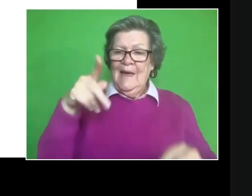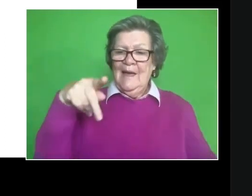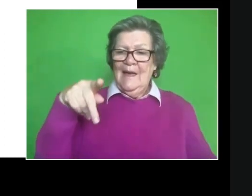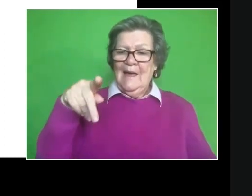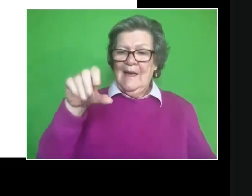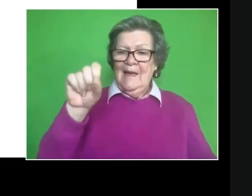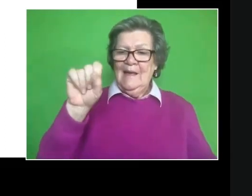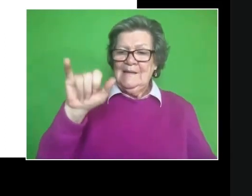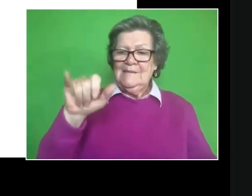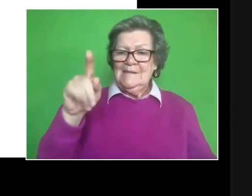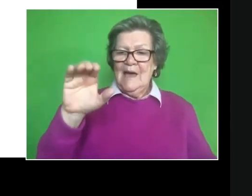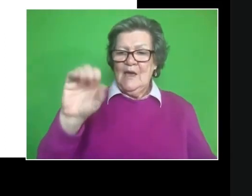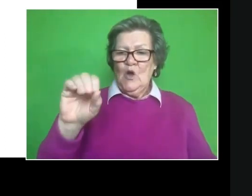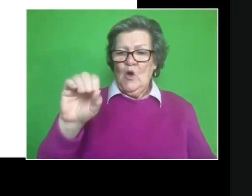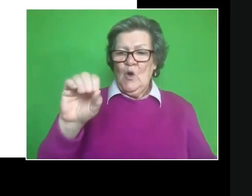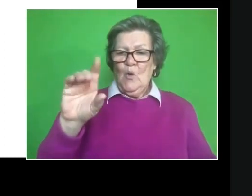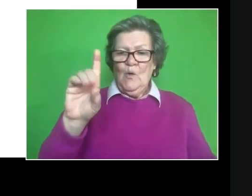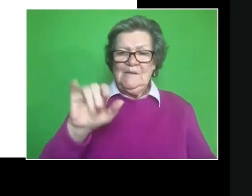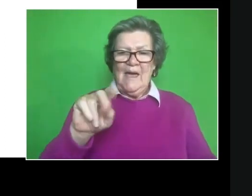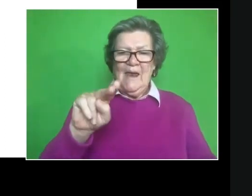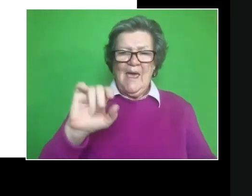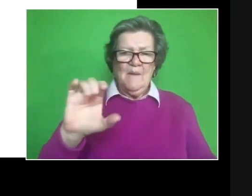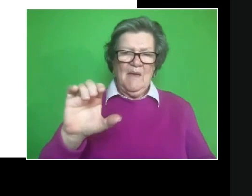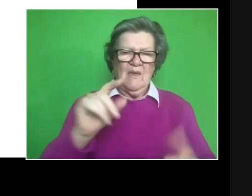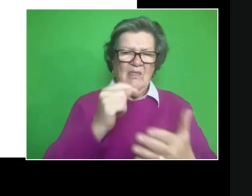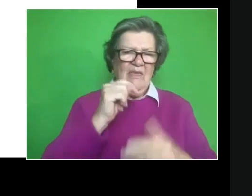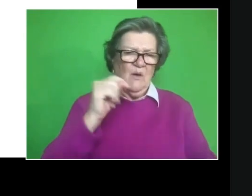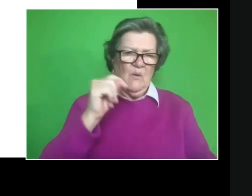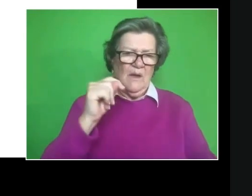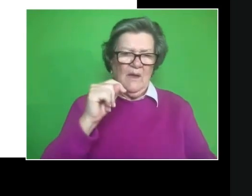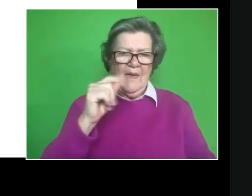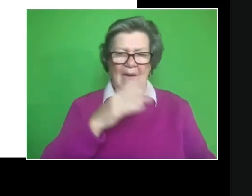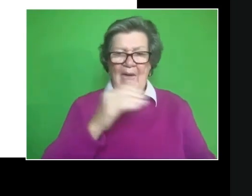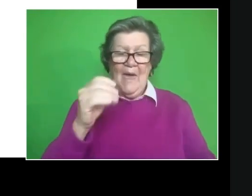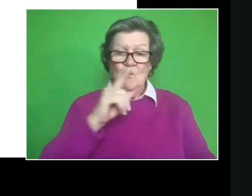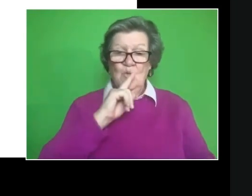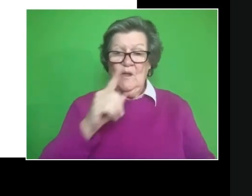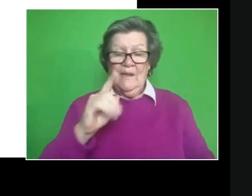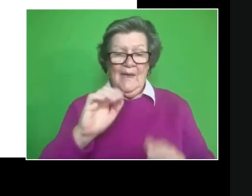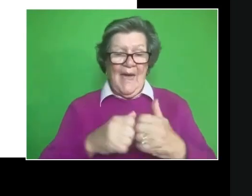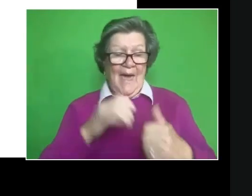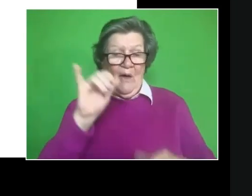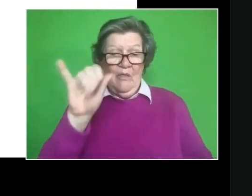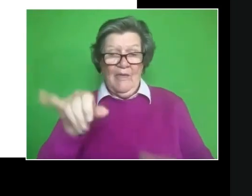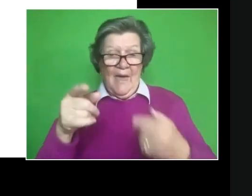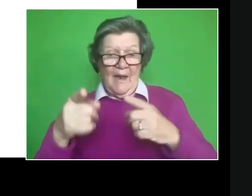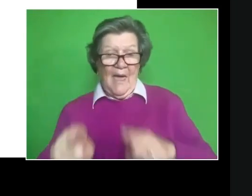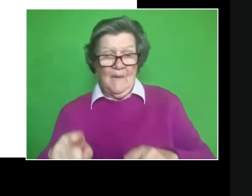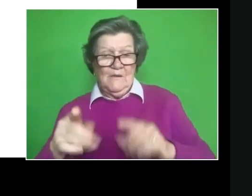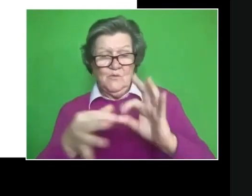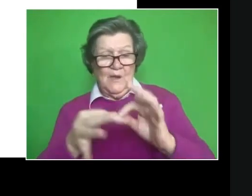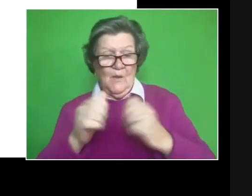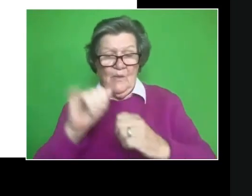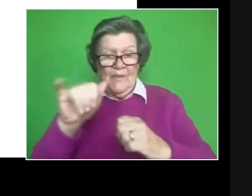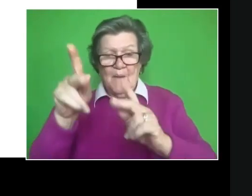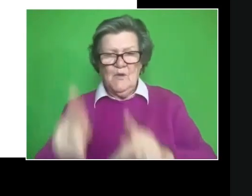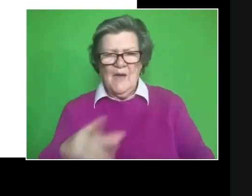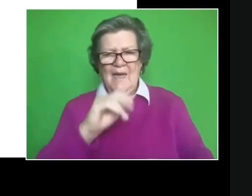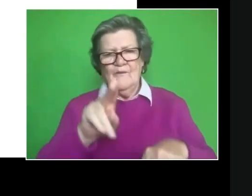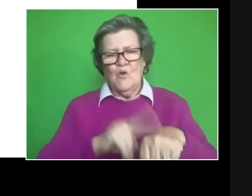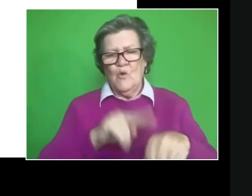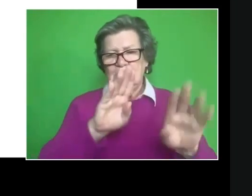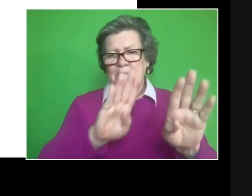person and maybe how they developed and how dynamics occur between that person and others. And then, of course, behavioral technology, which helps